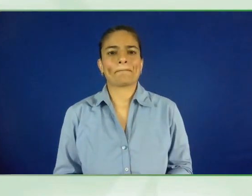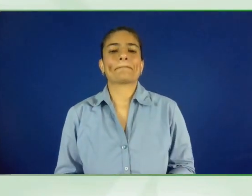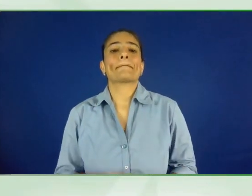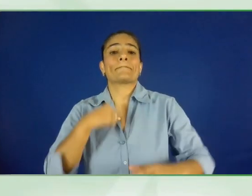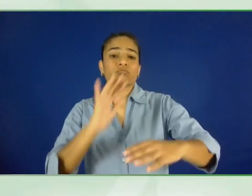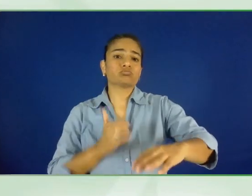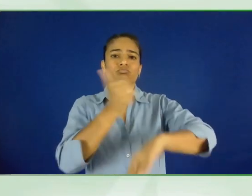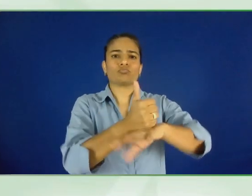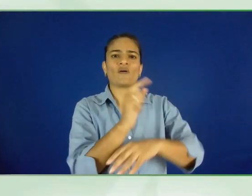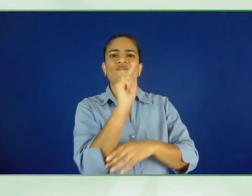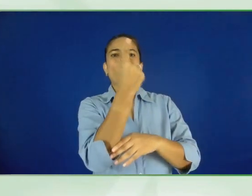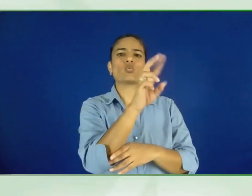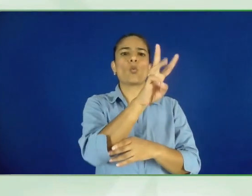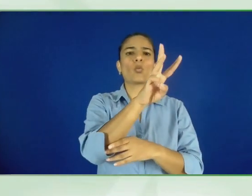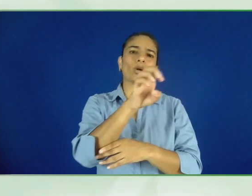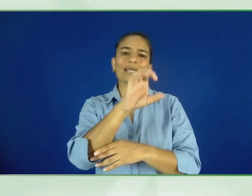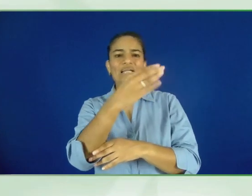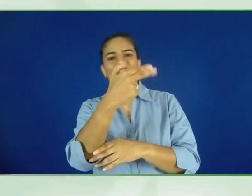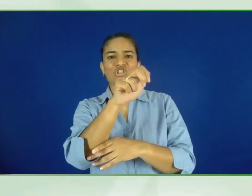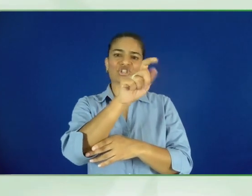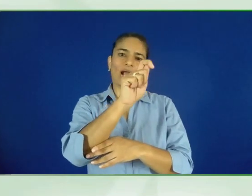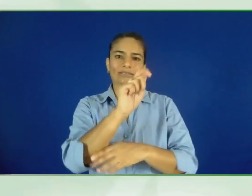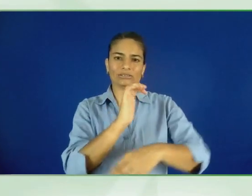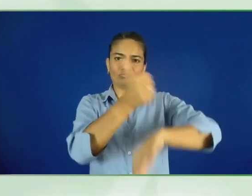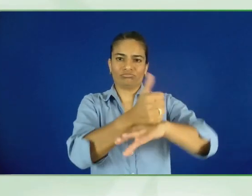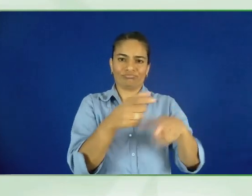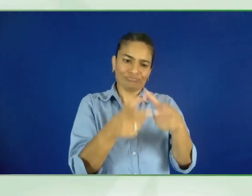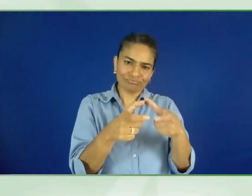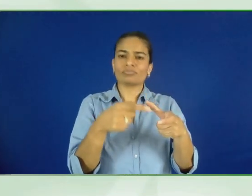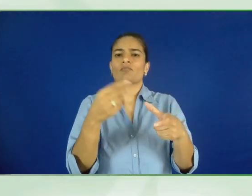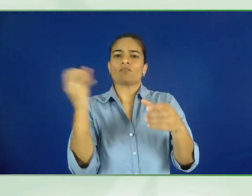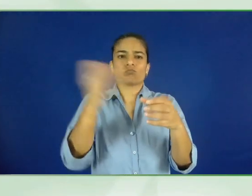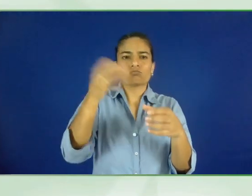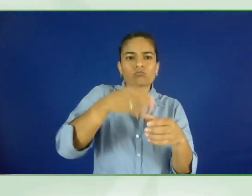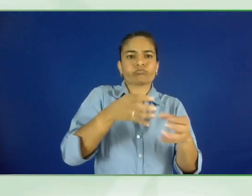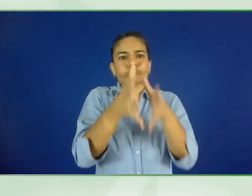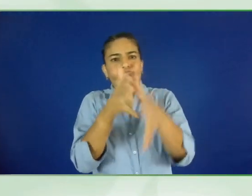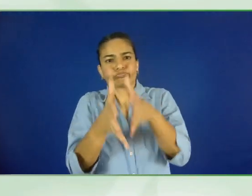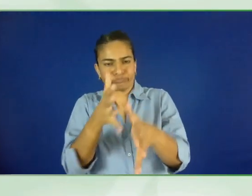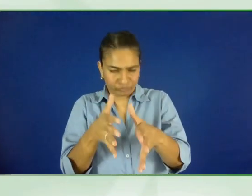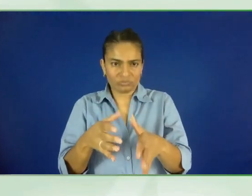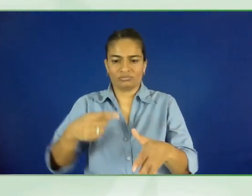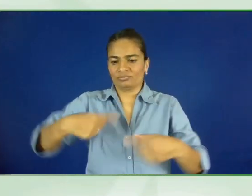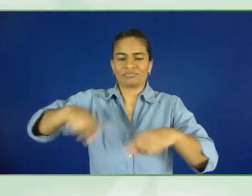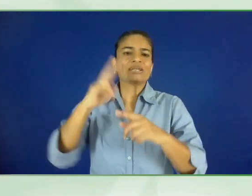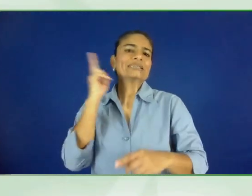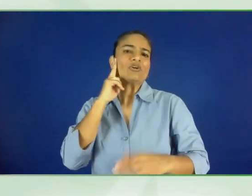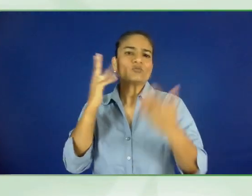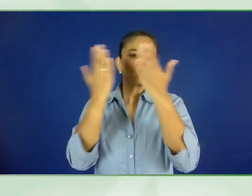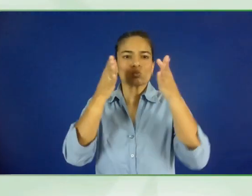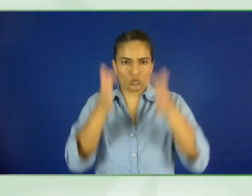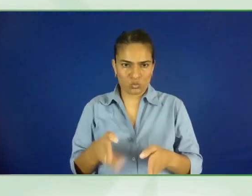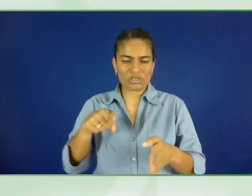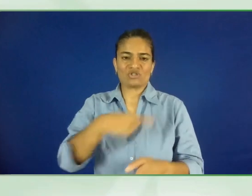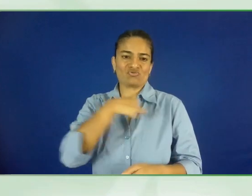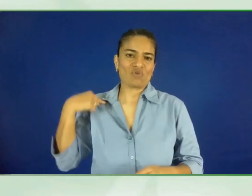account and video account initiated by deaf college students in China and received